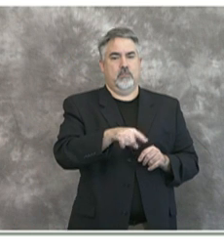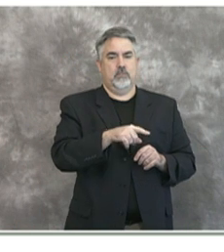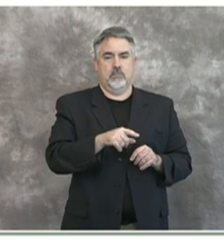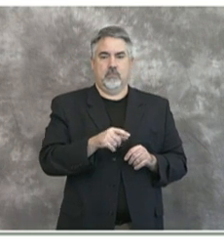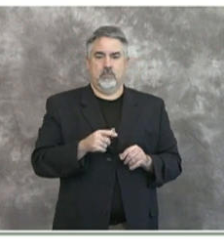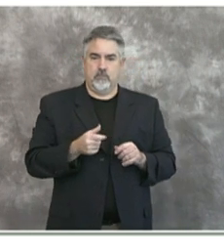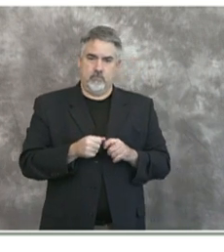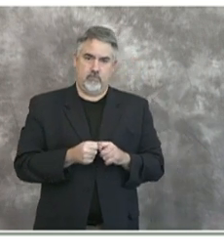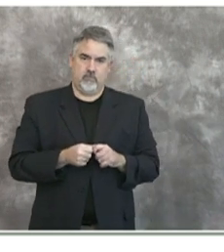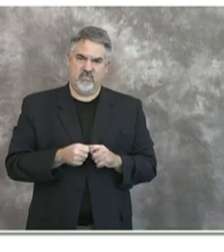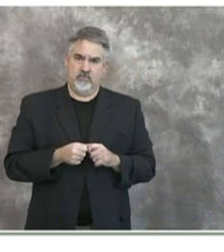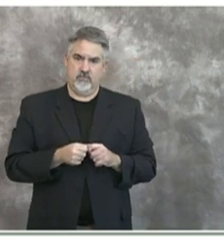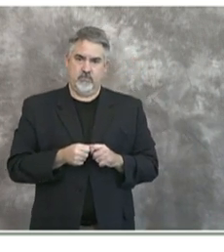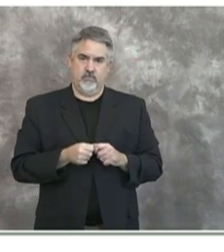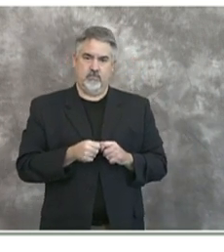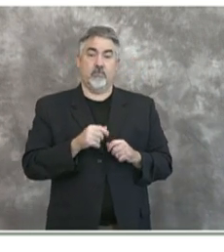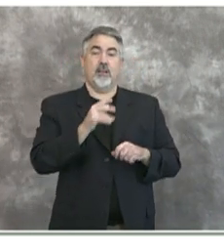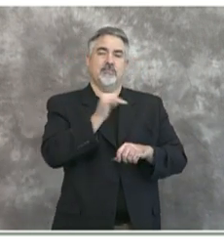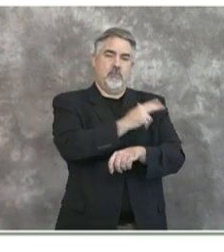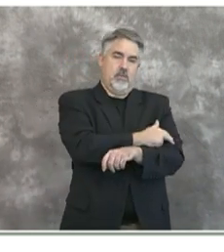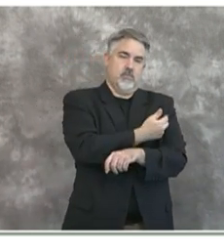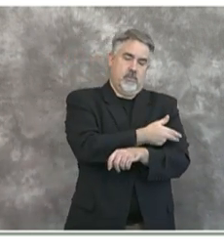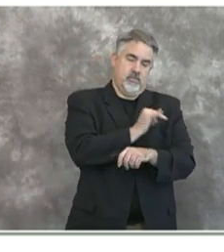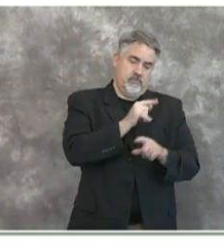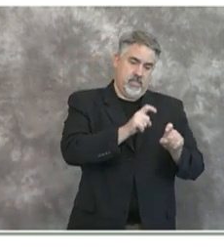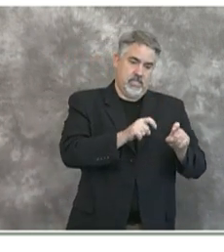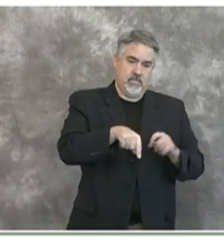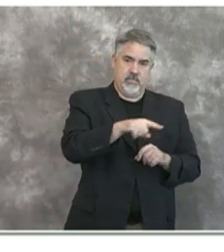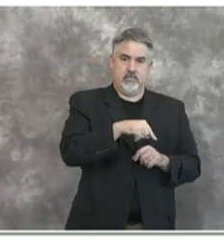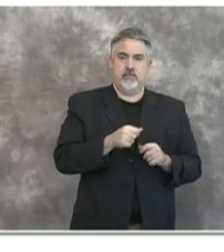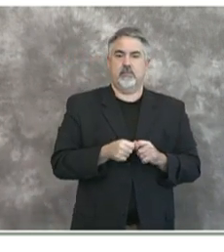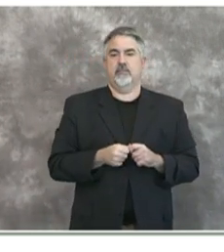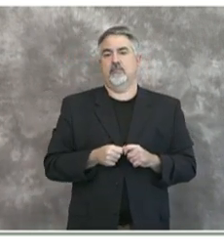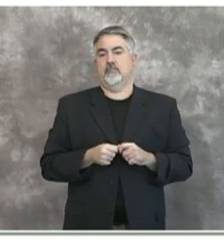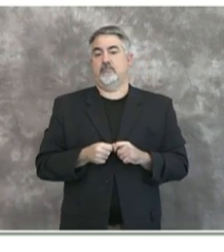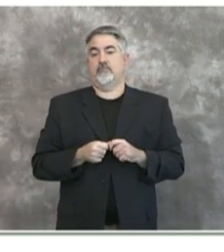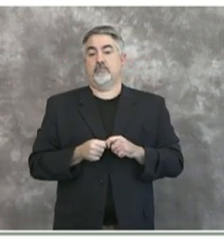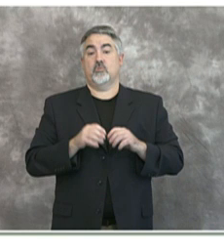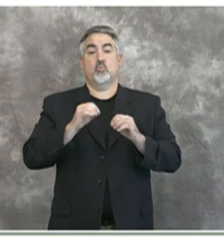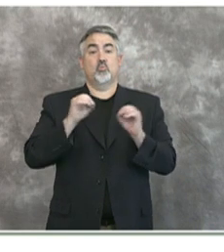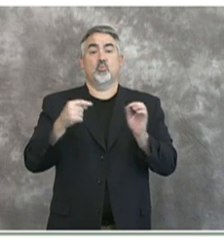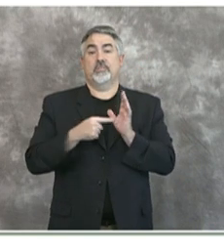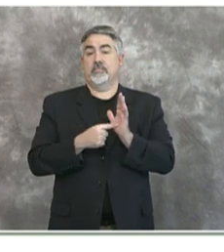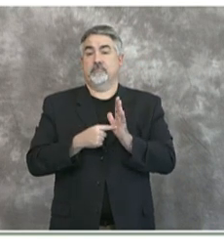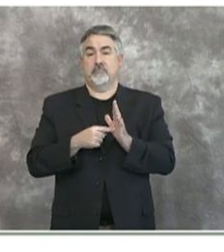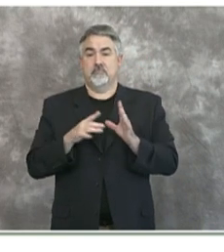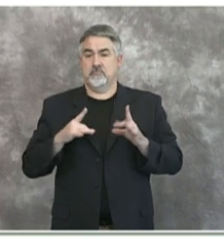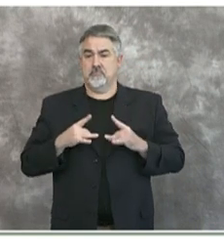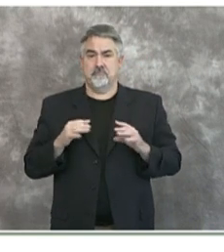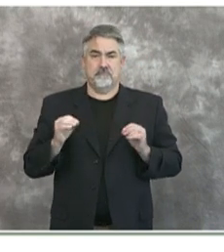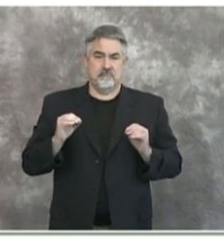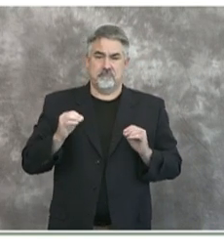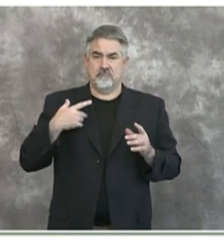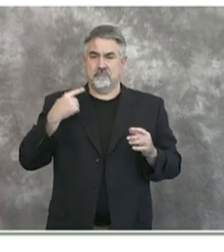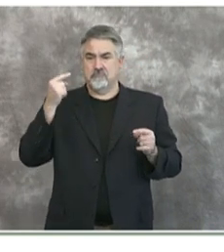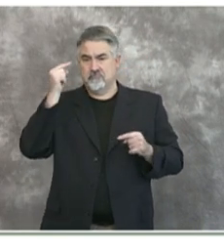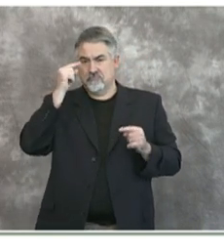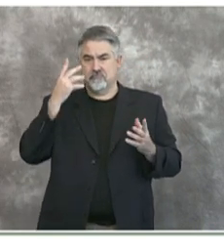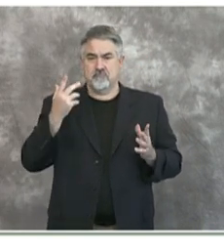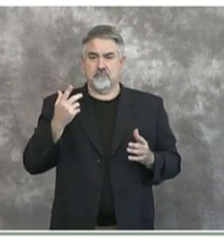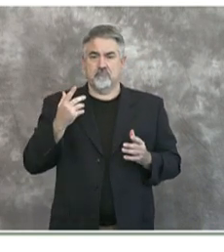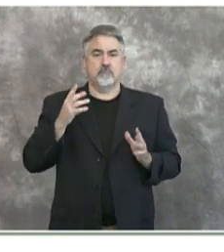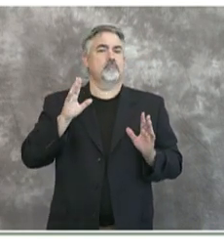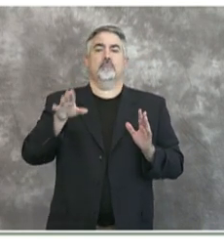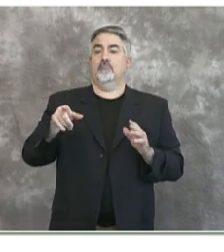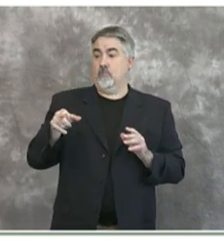hospitalizations. Individuals without symptoms were identified by the federal government as not being a